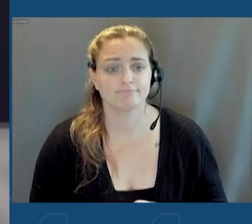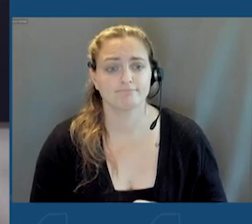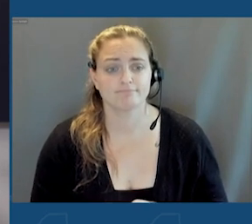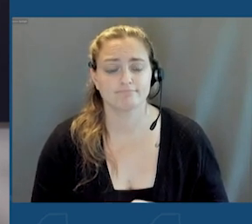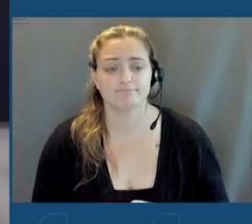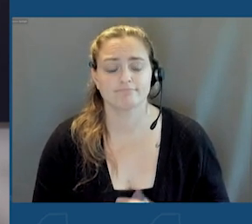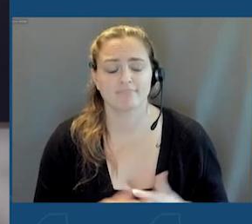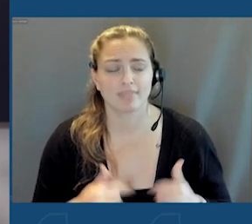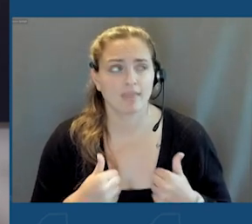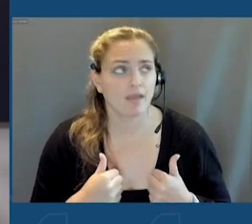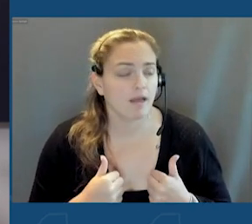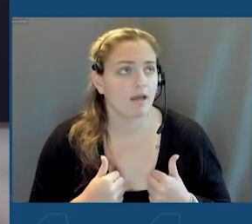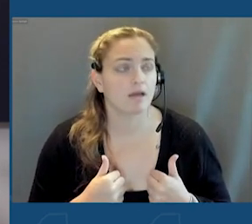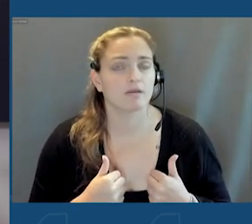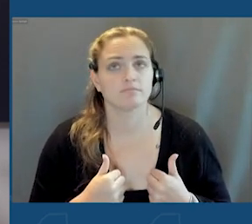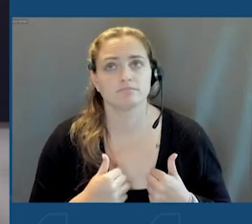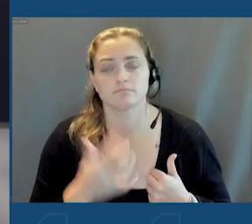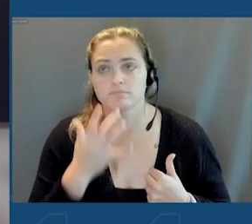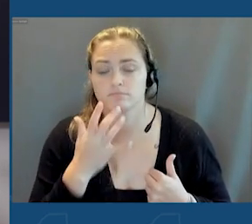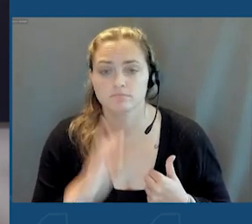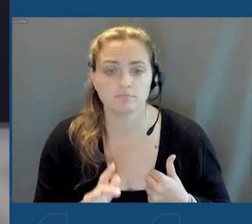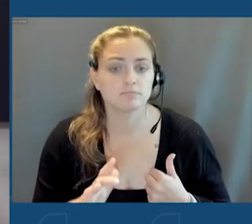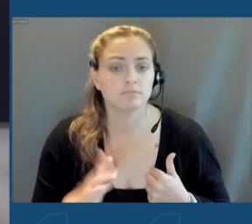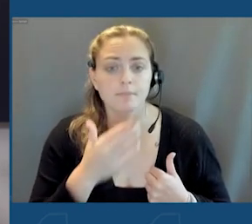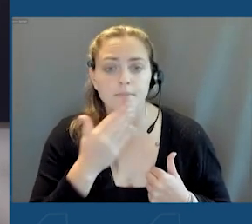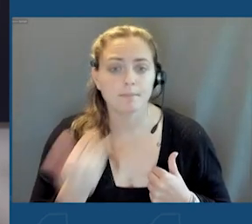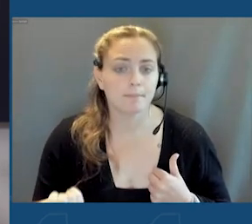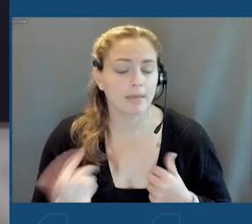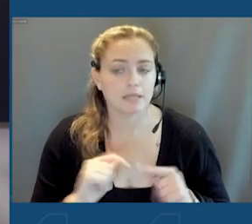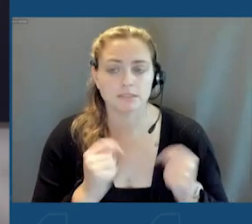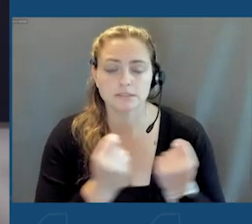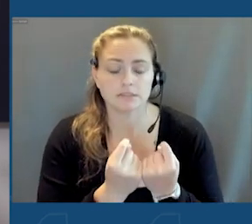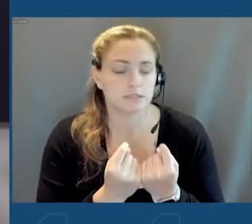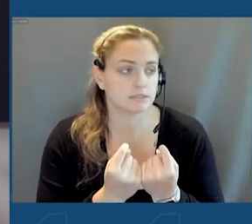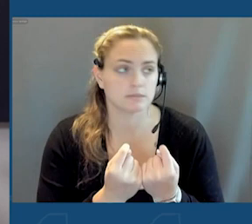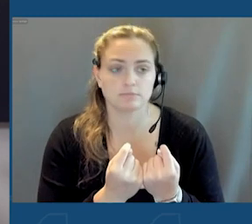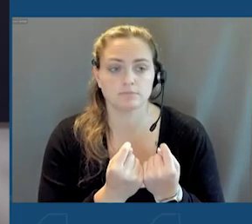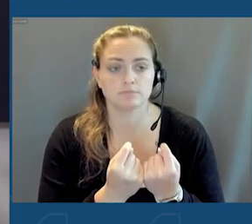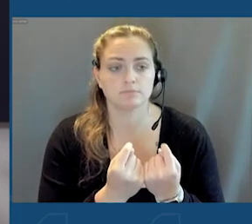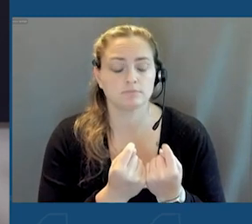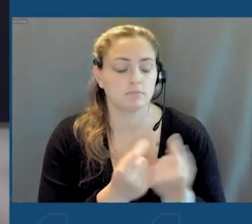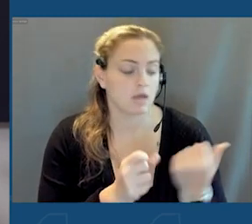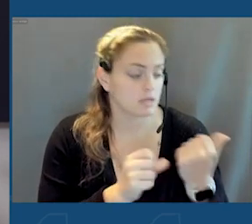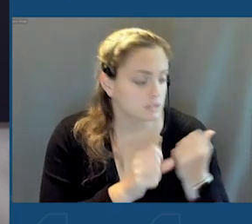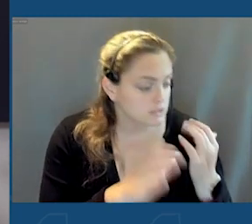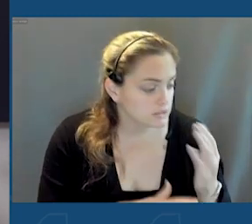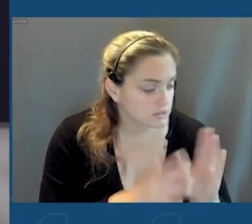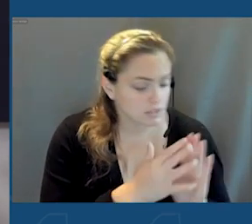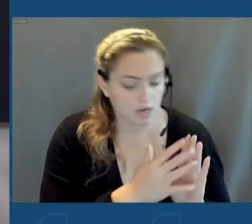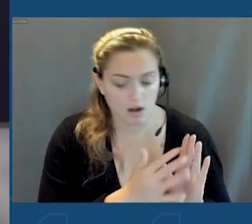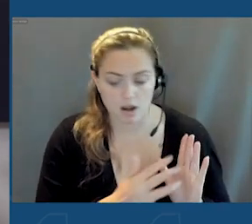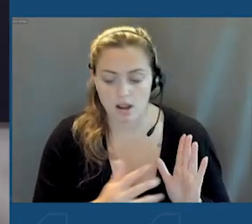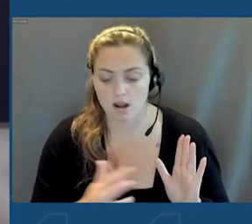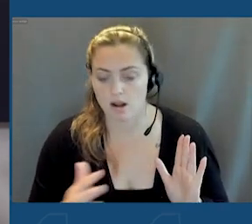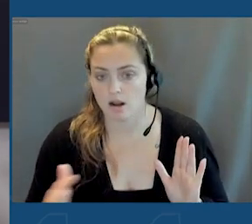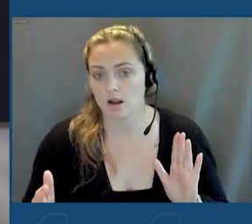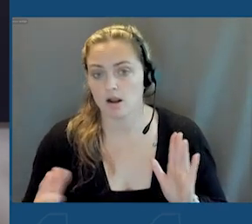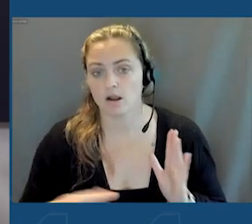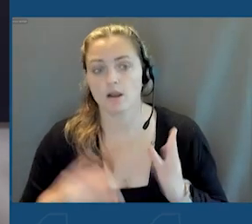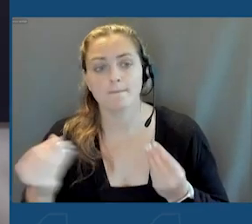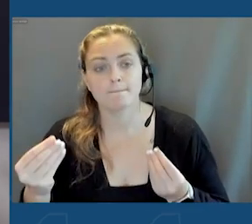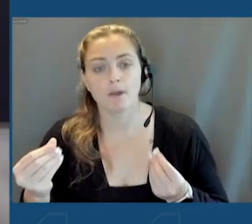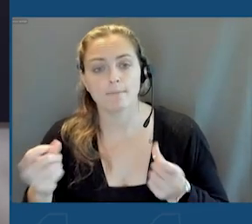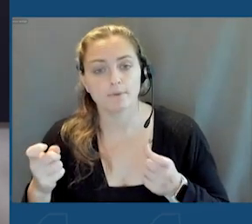I have been blessed with the best team in the world, from my assistant on down to our property